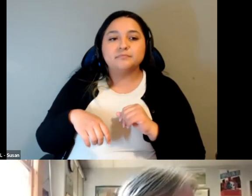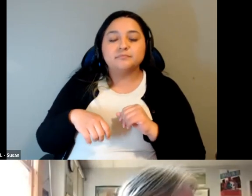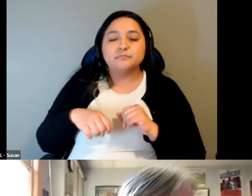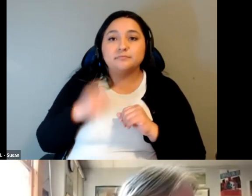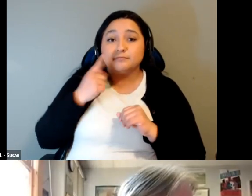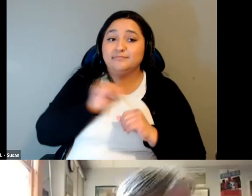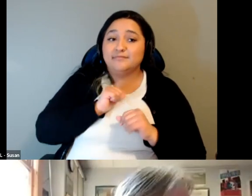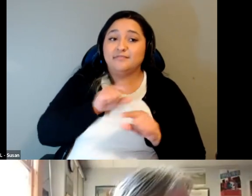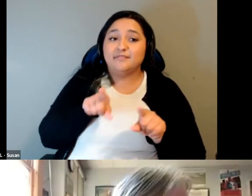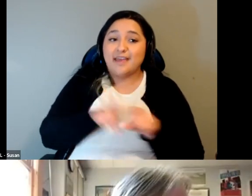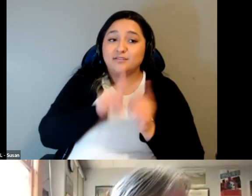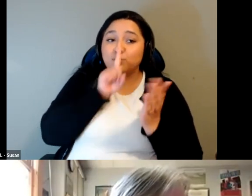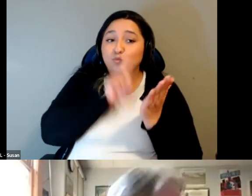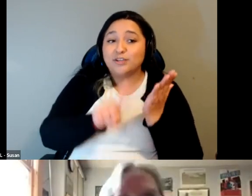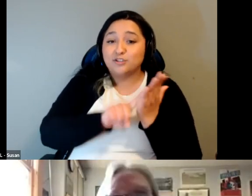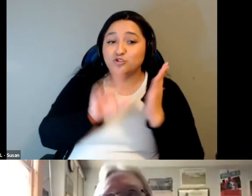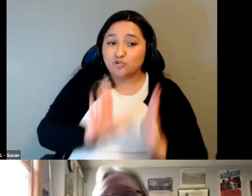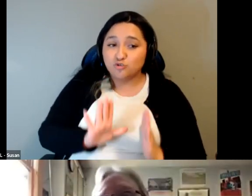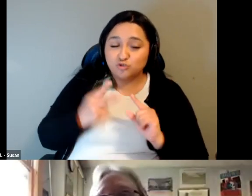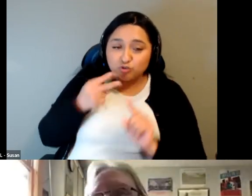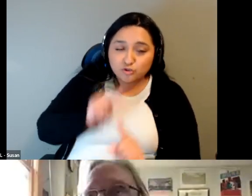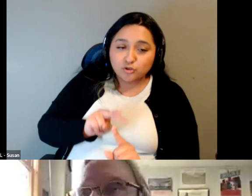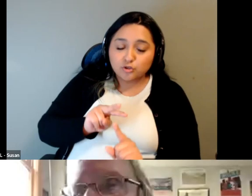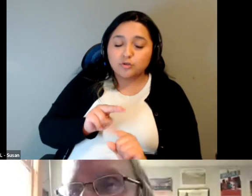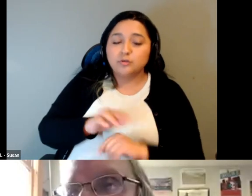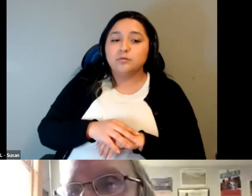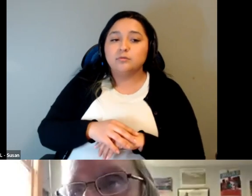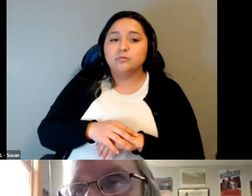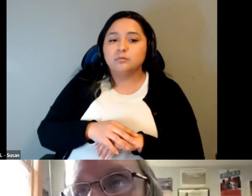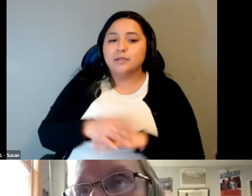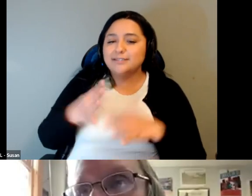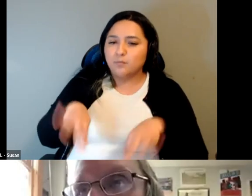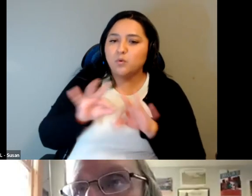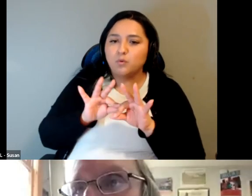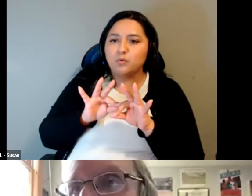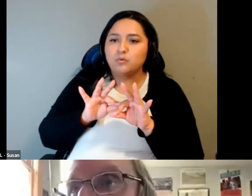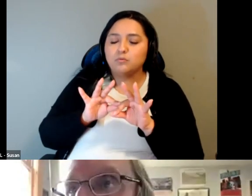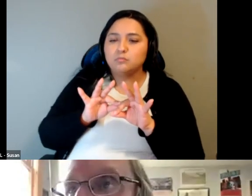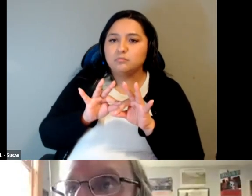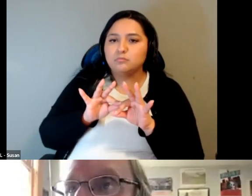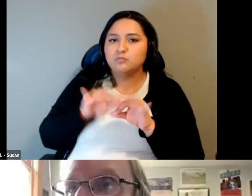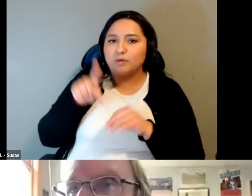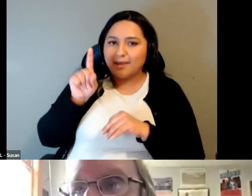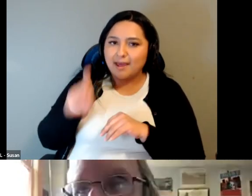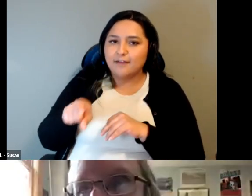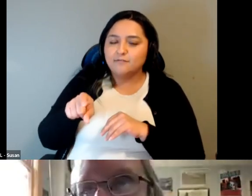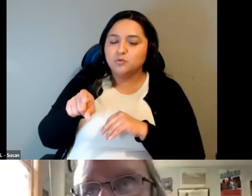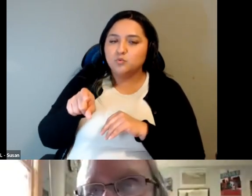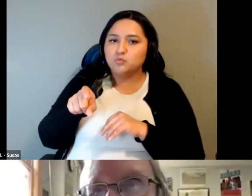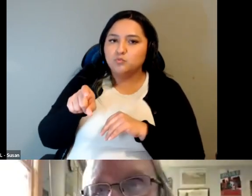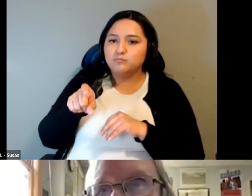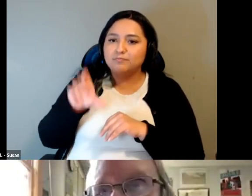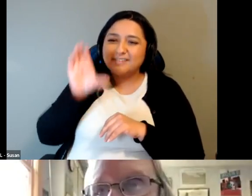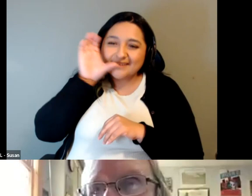researcher, I think it's really essential that we listen to and build, you know, our partnerships